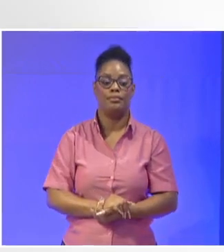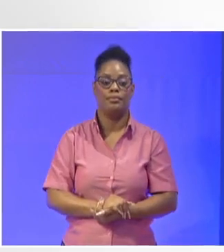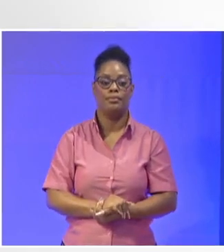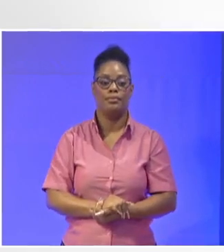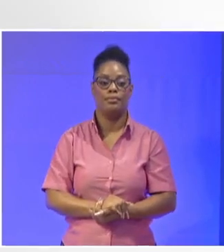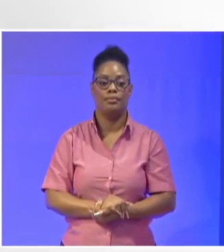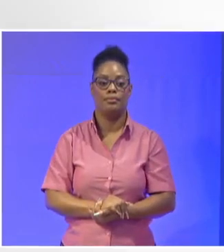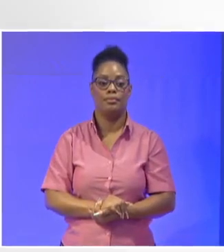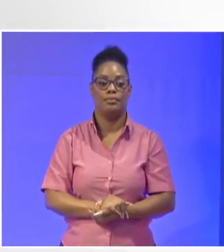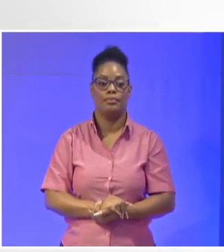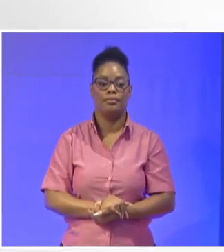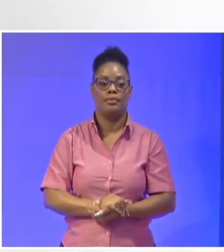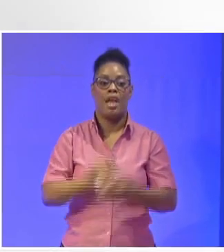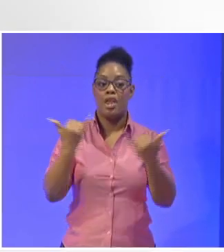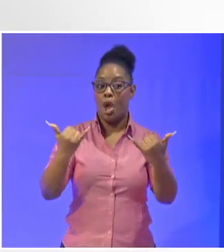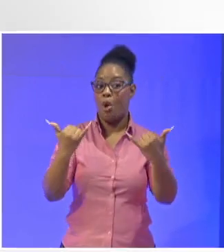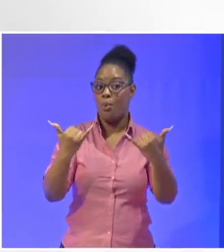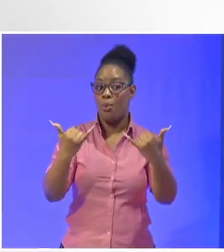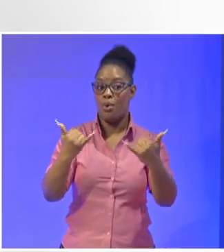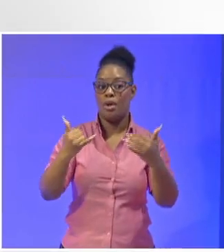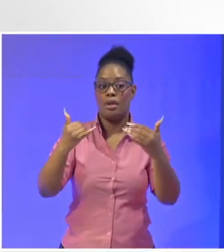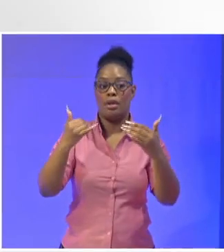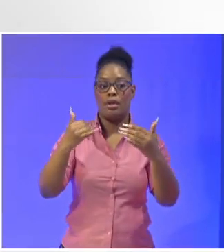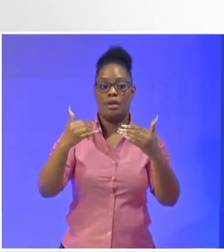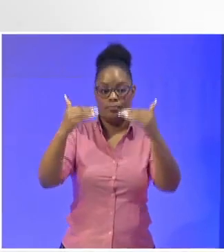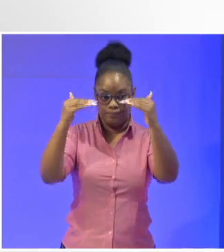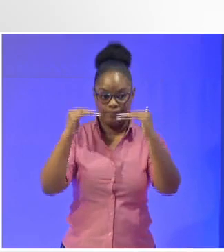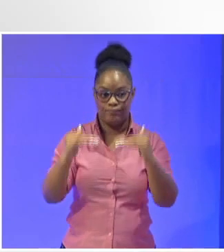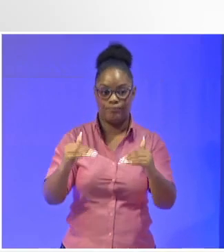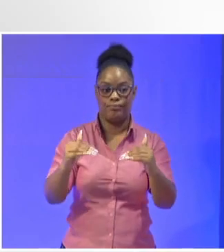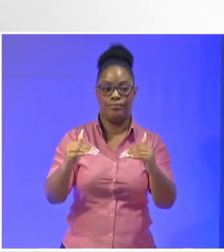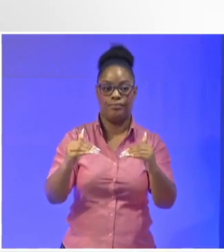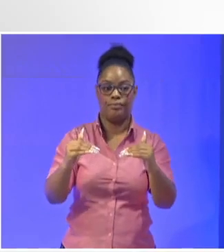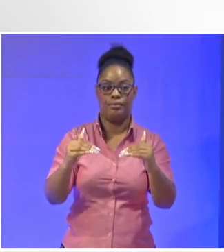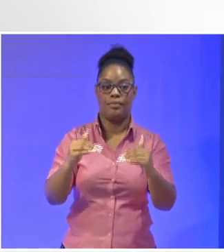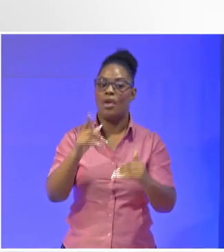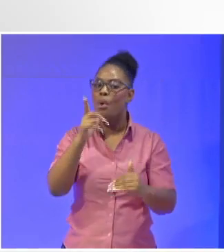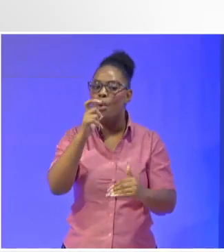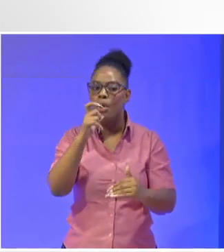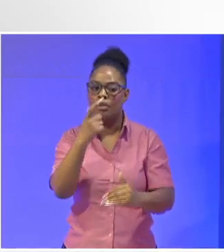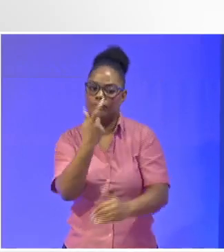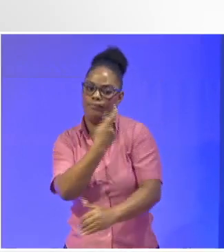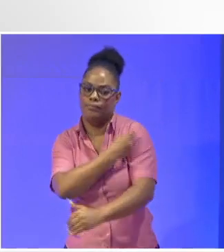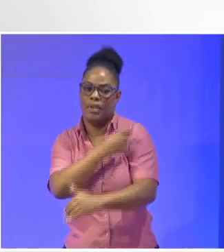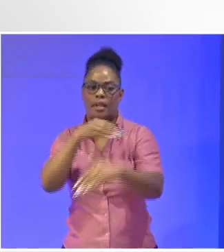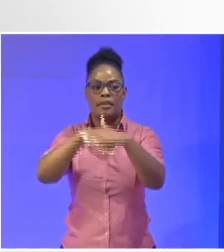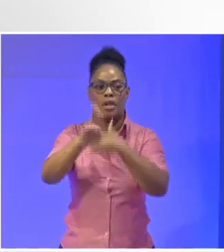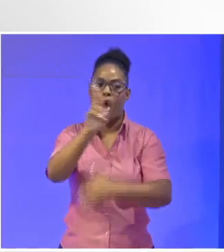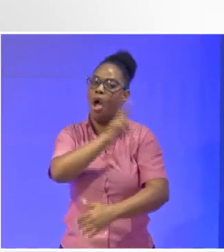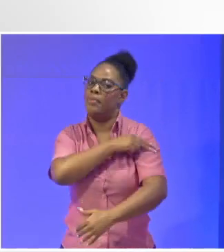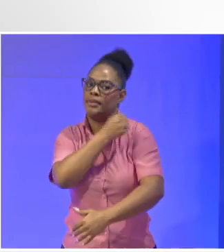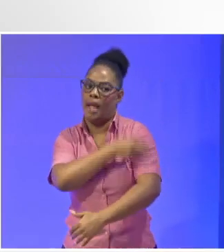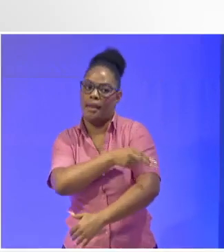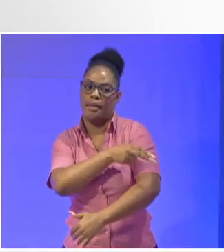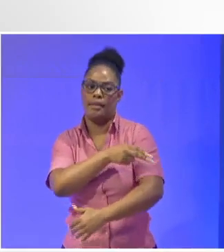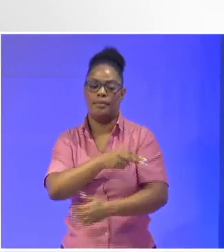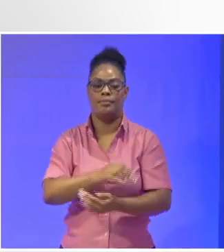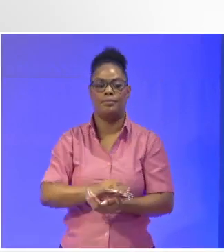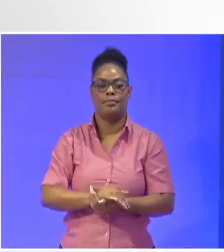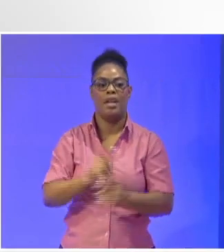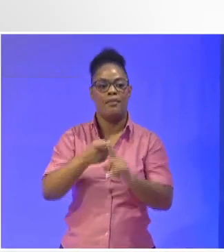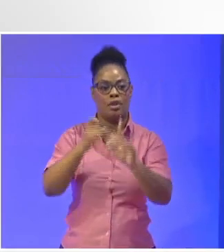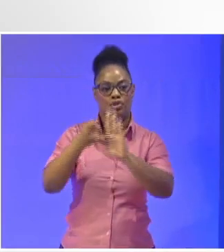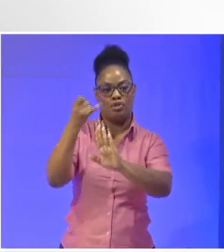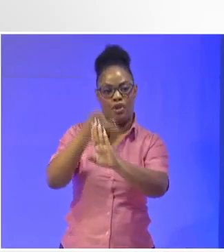And this broken down in terms of patients' vaccination status in hospital and step-down during the period July 22nd